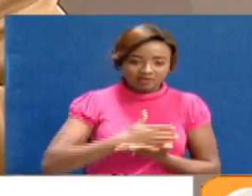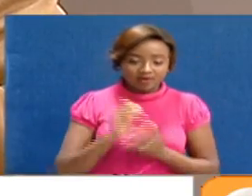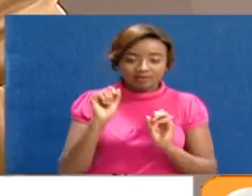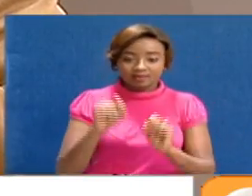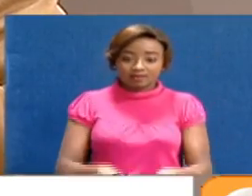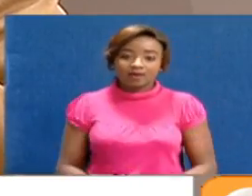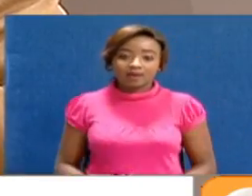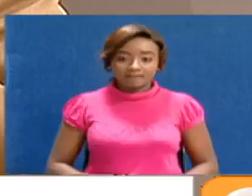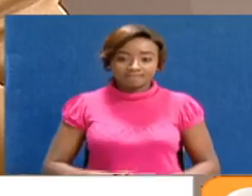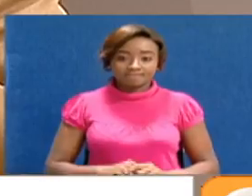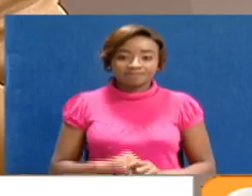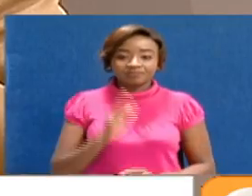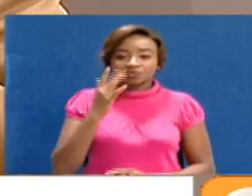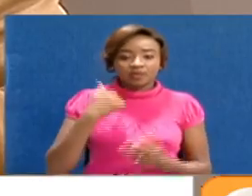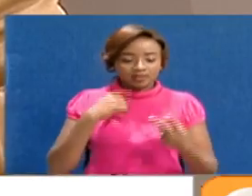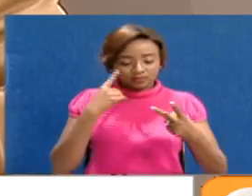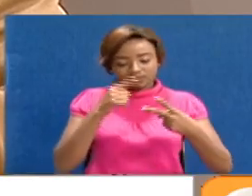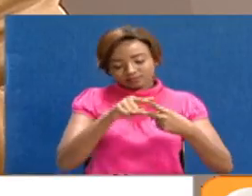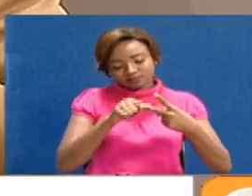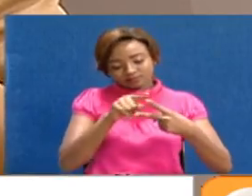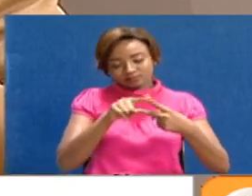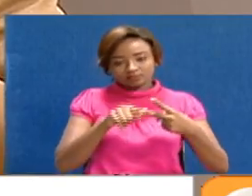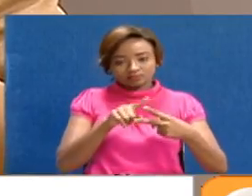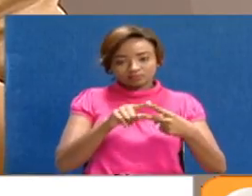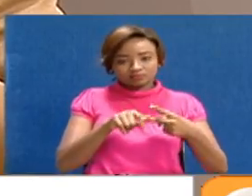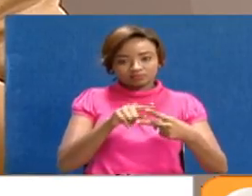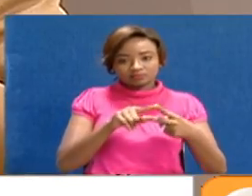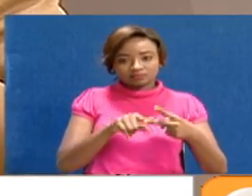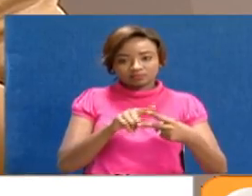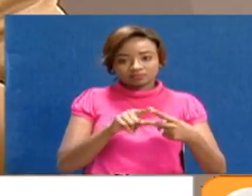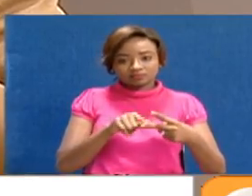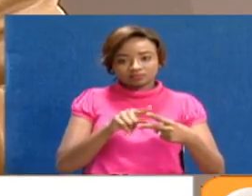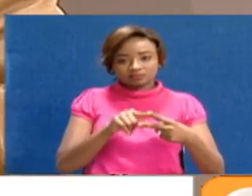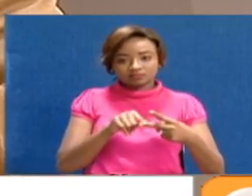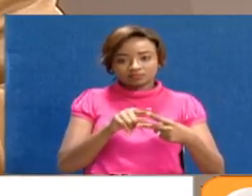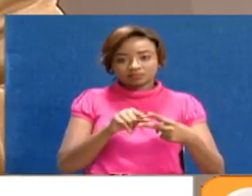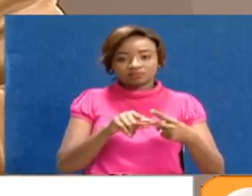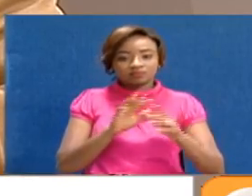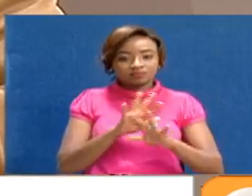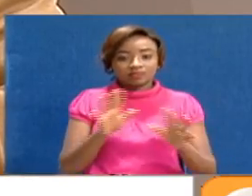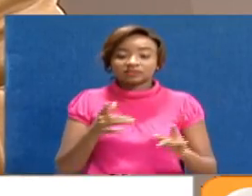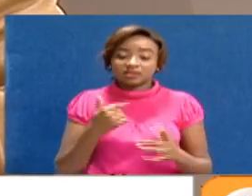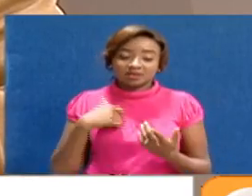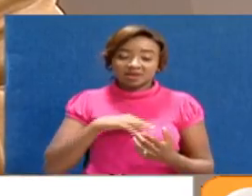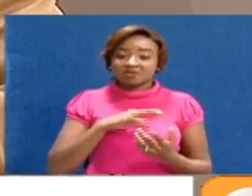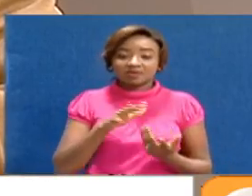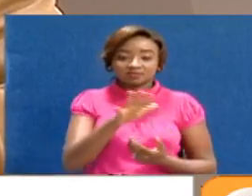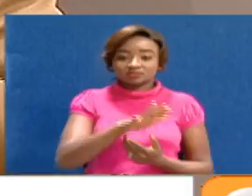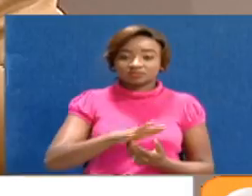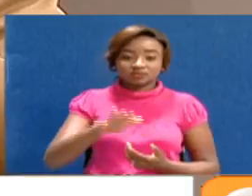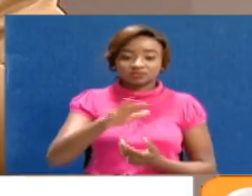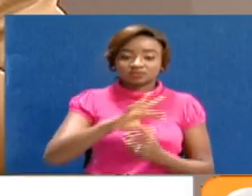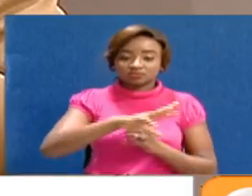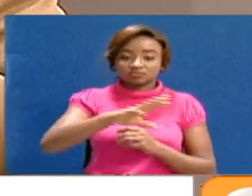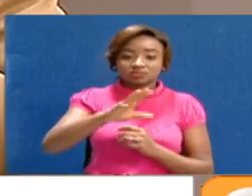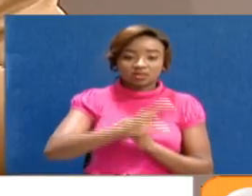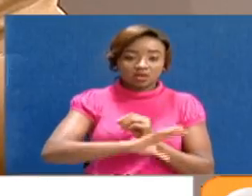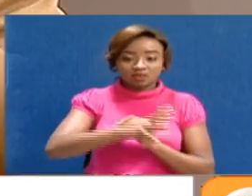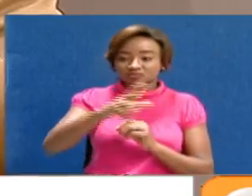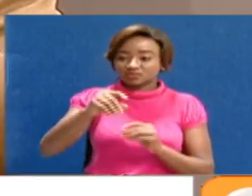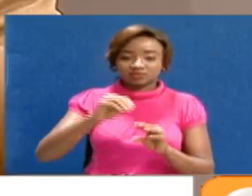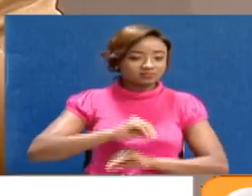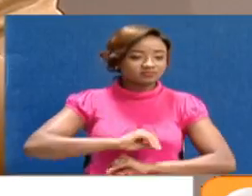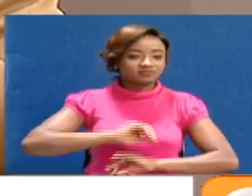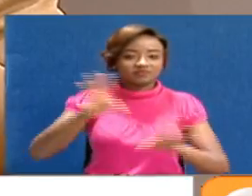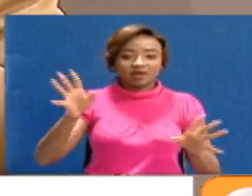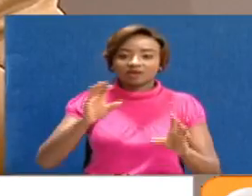that one, because we have realized that is what the corrupt fear, losing that property. And I said the jurisdiction is very good. And then finally, we